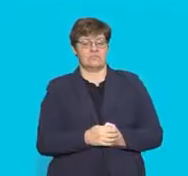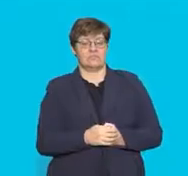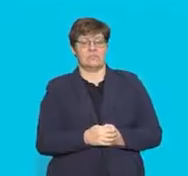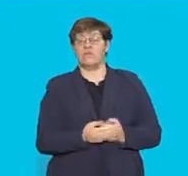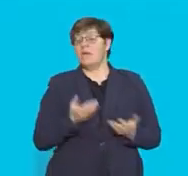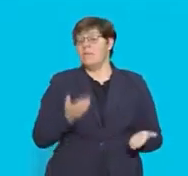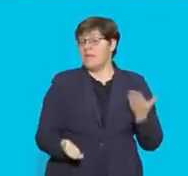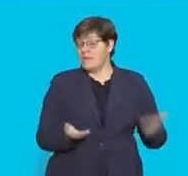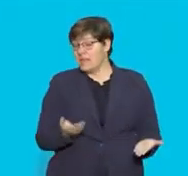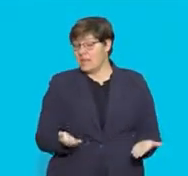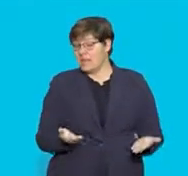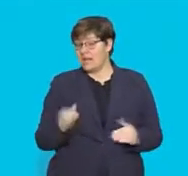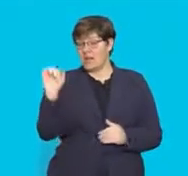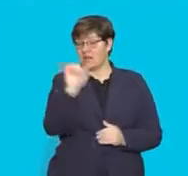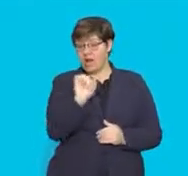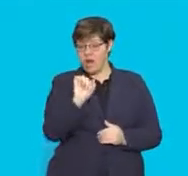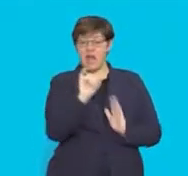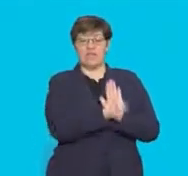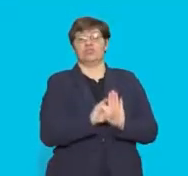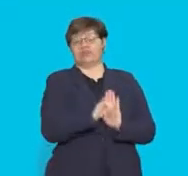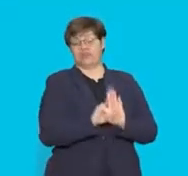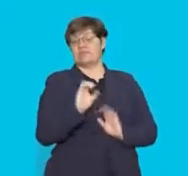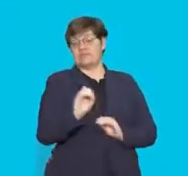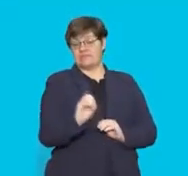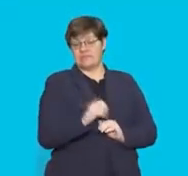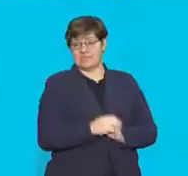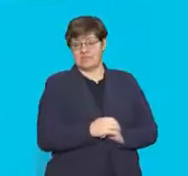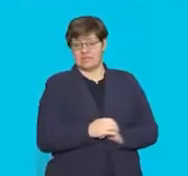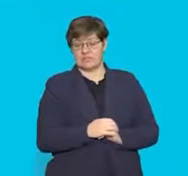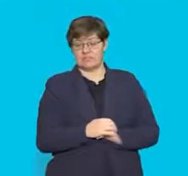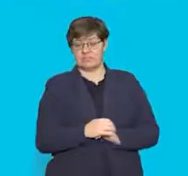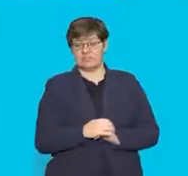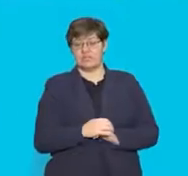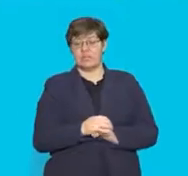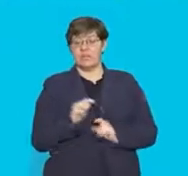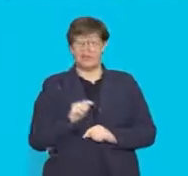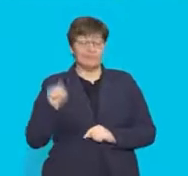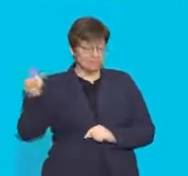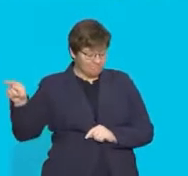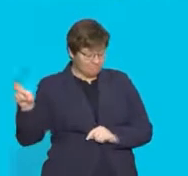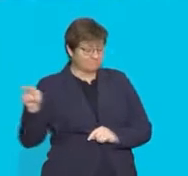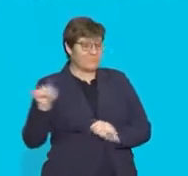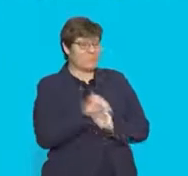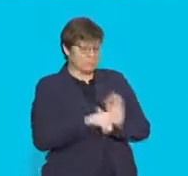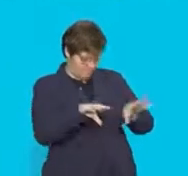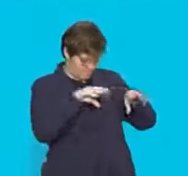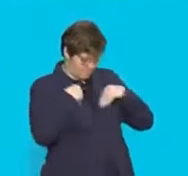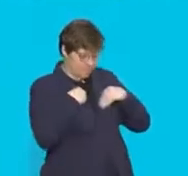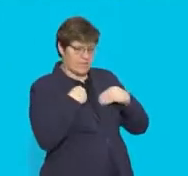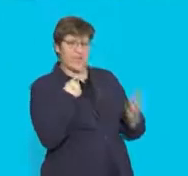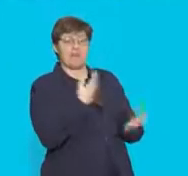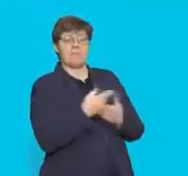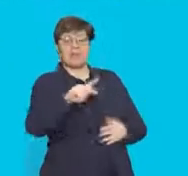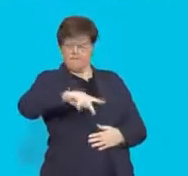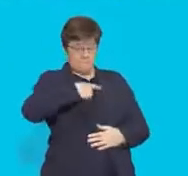If perchance the vehicle was insured, the insurance company have accepted the claim